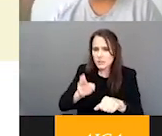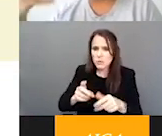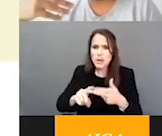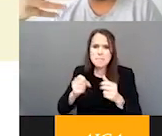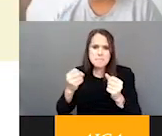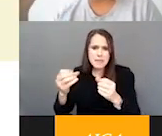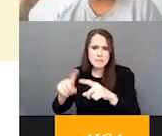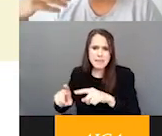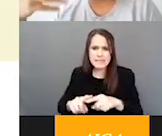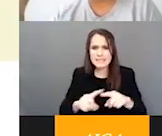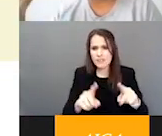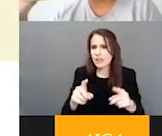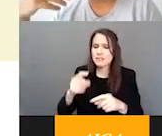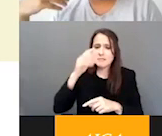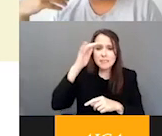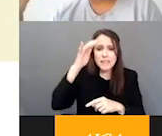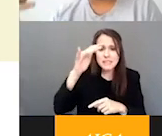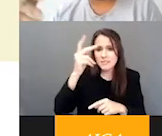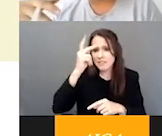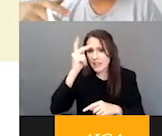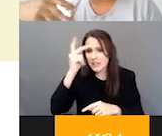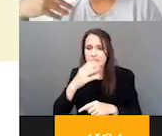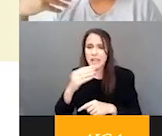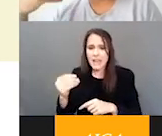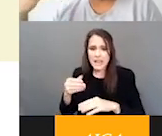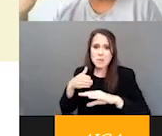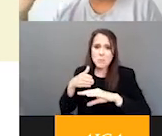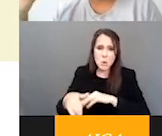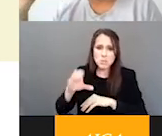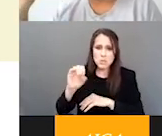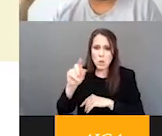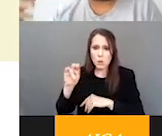different disciplines, philosophy, as well as, of course, post-colonial theory,